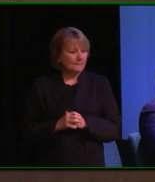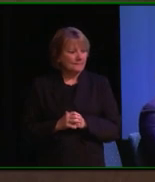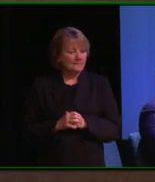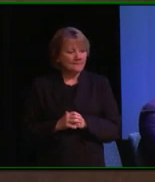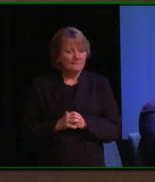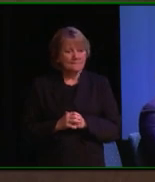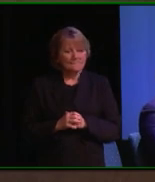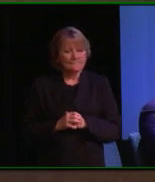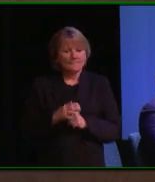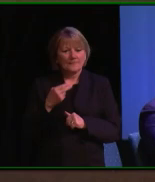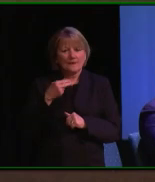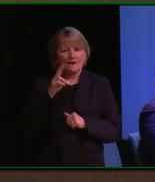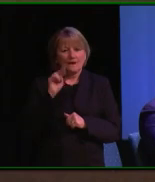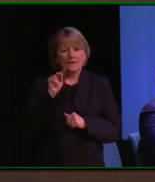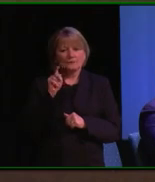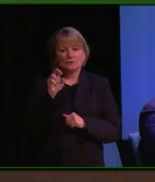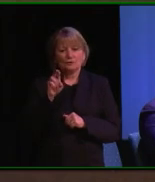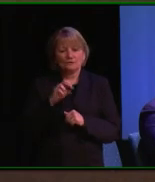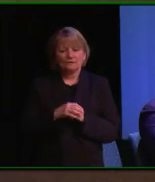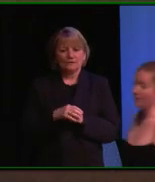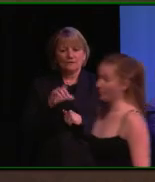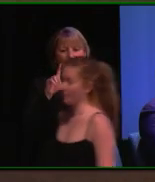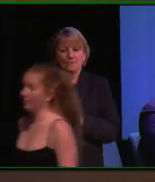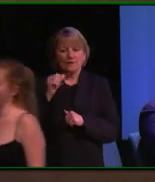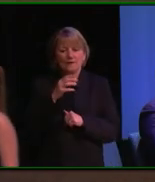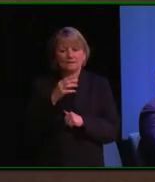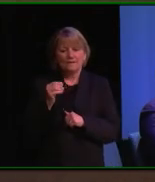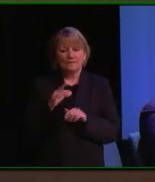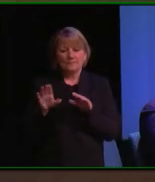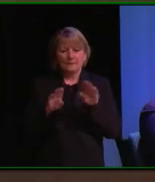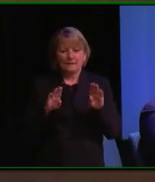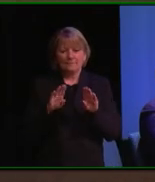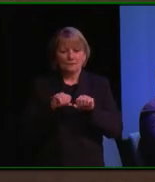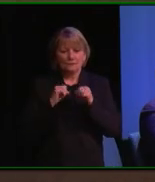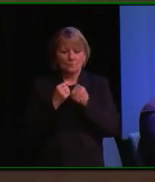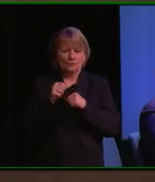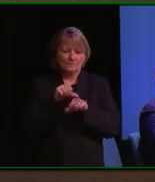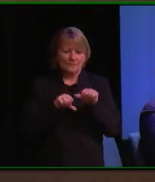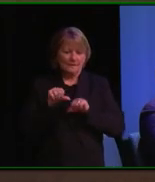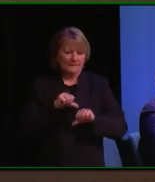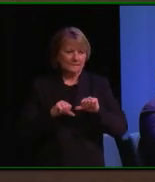Hunter Moreau, Liberal Arts and Behavioral Social Sciences.